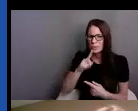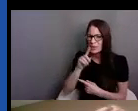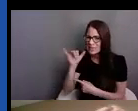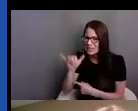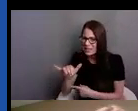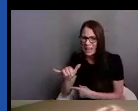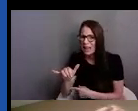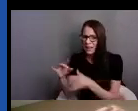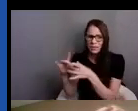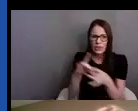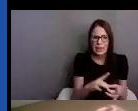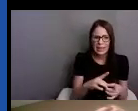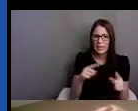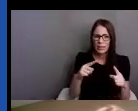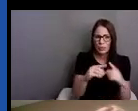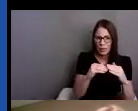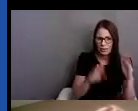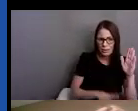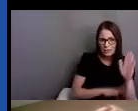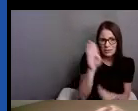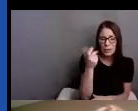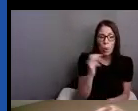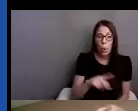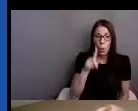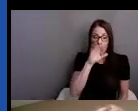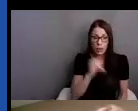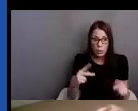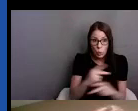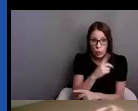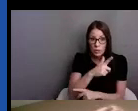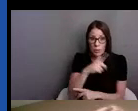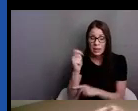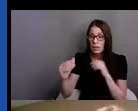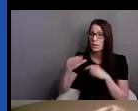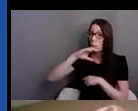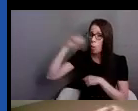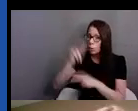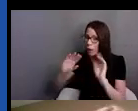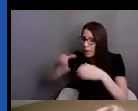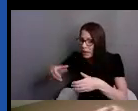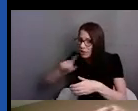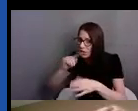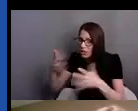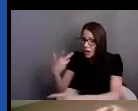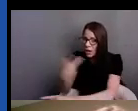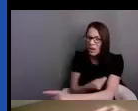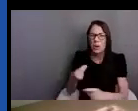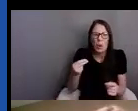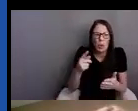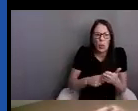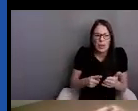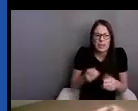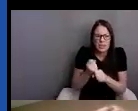previous peaks, but it looks worse because so much of the older population is vaccinated? What's going on here that's driving this trend this